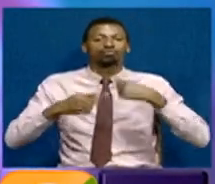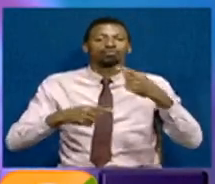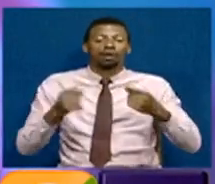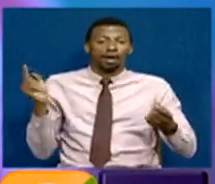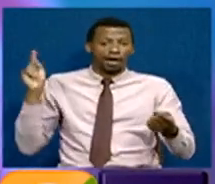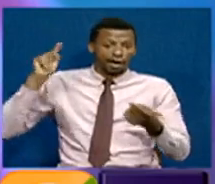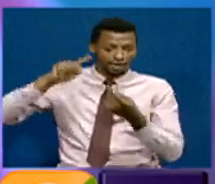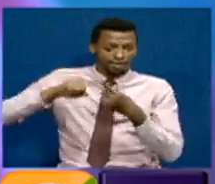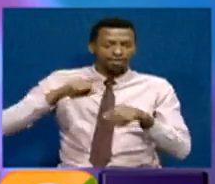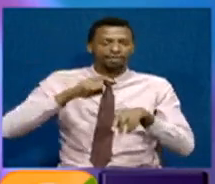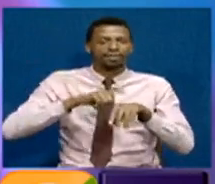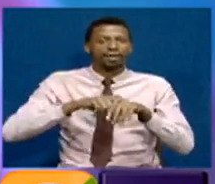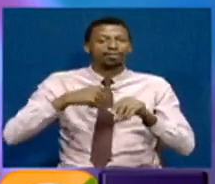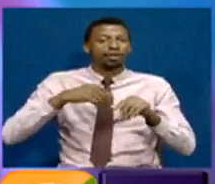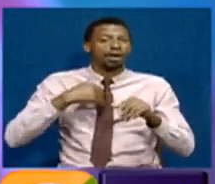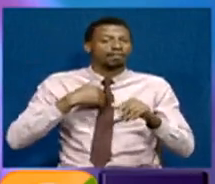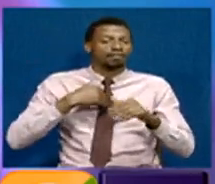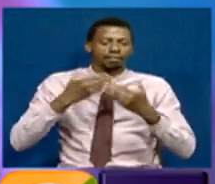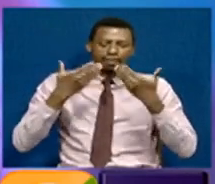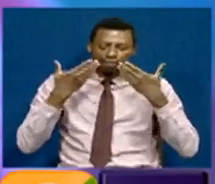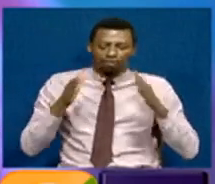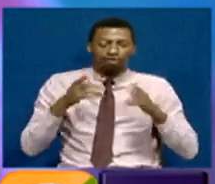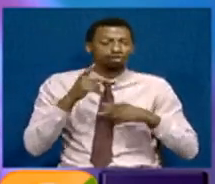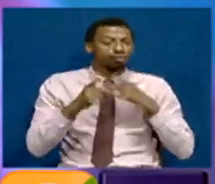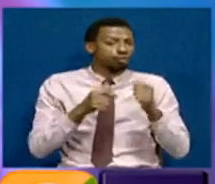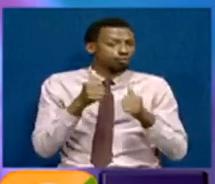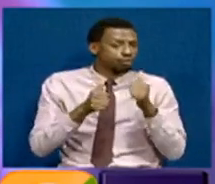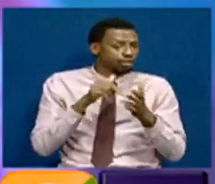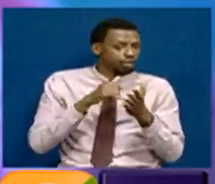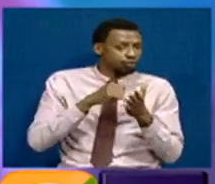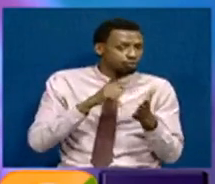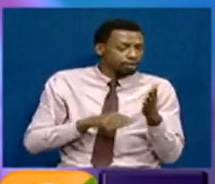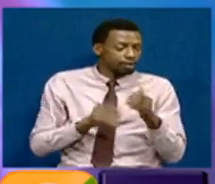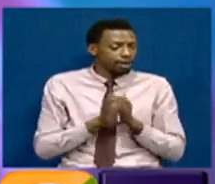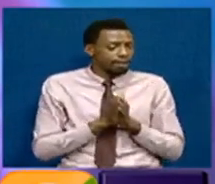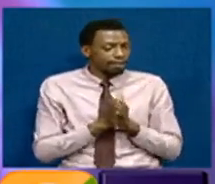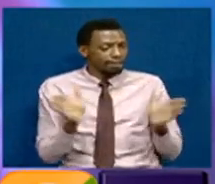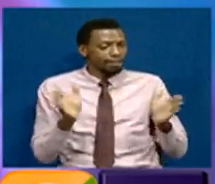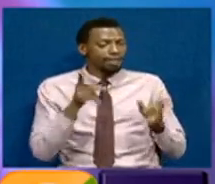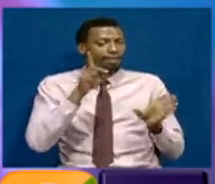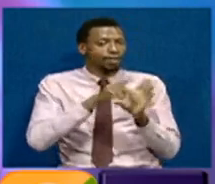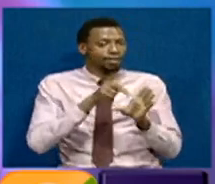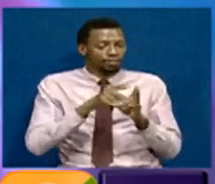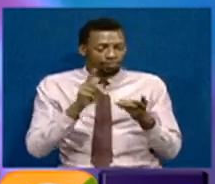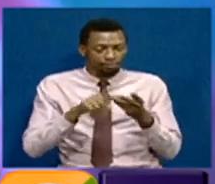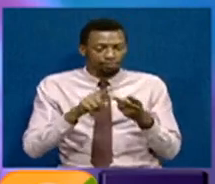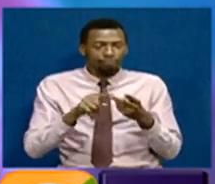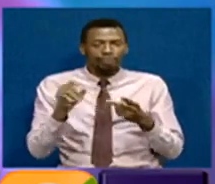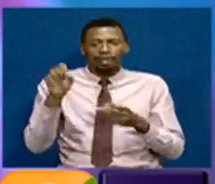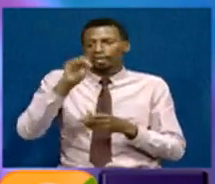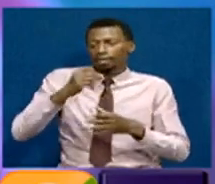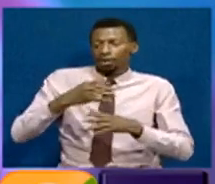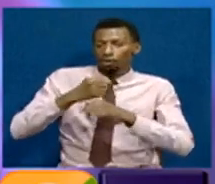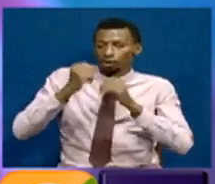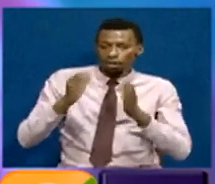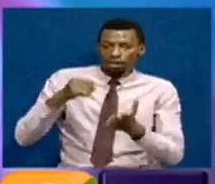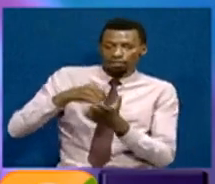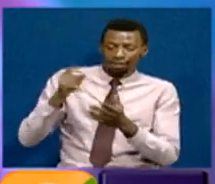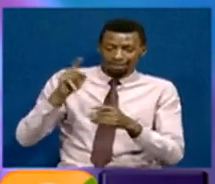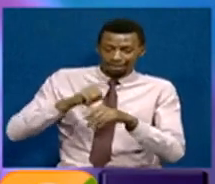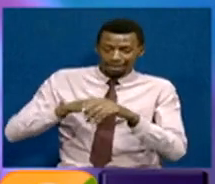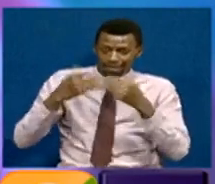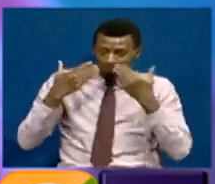now we have finalize the process, which includes public participation, stakeholder involvement, until we finalize that process and say, now